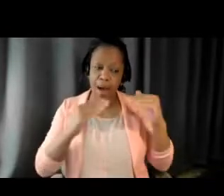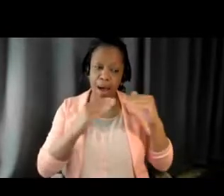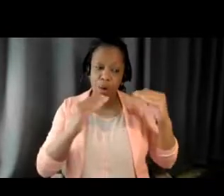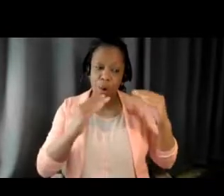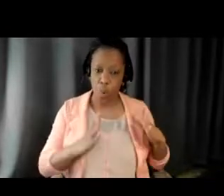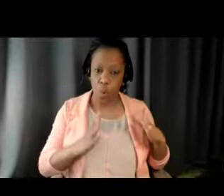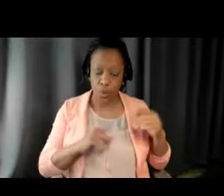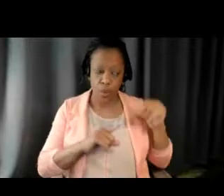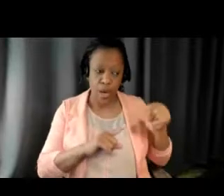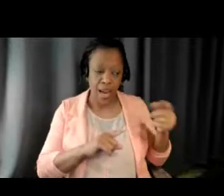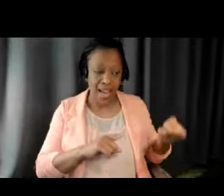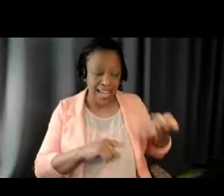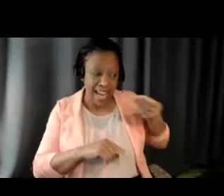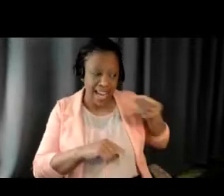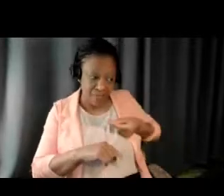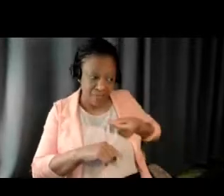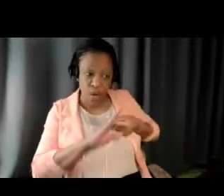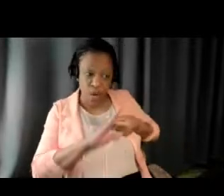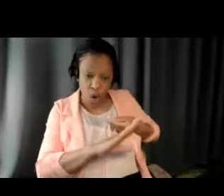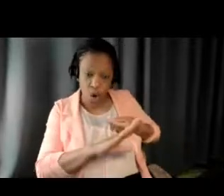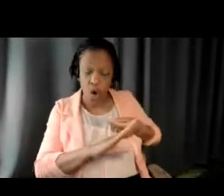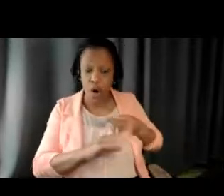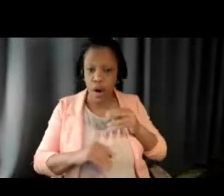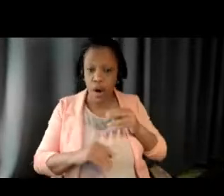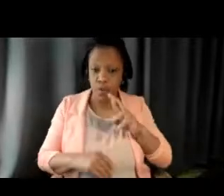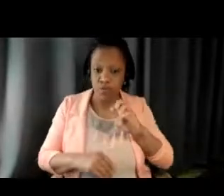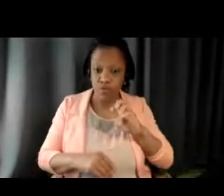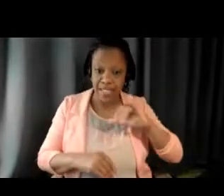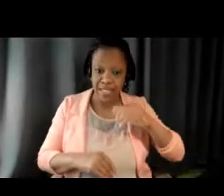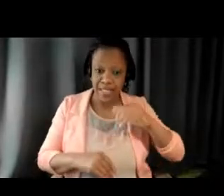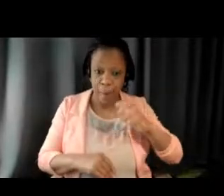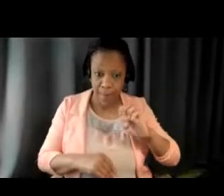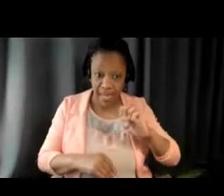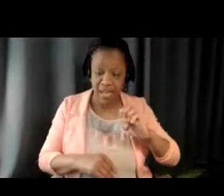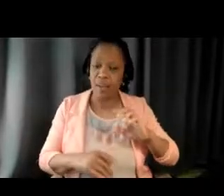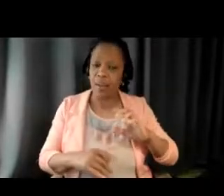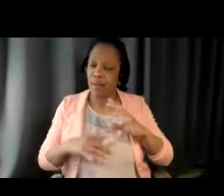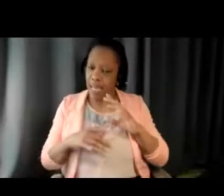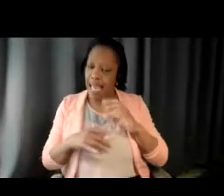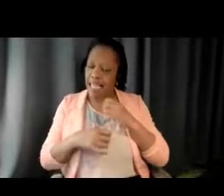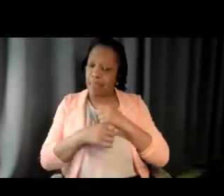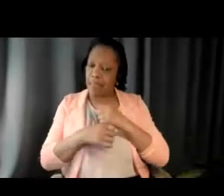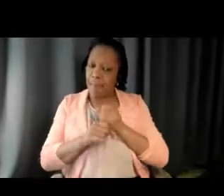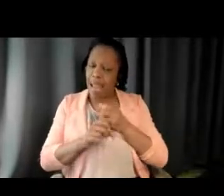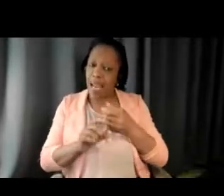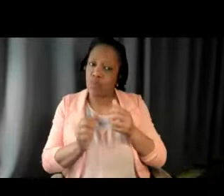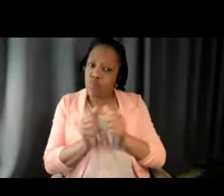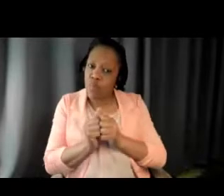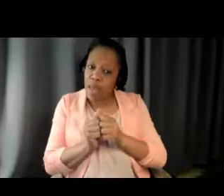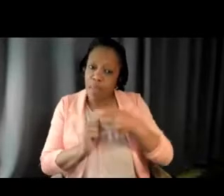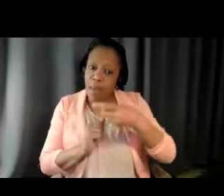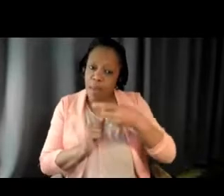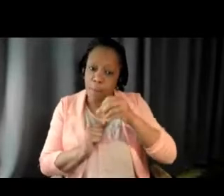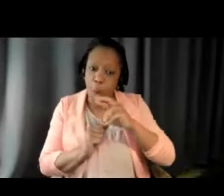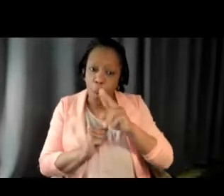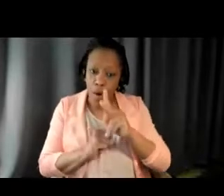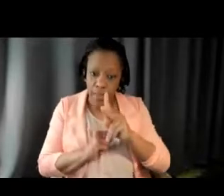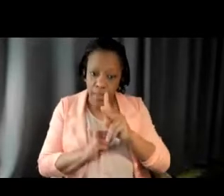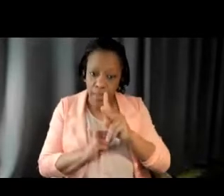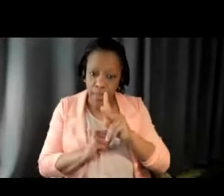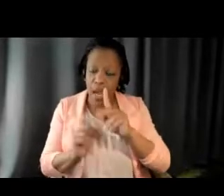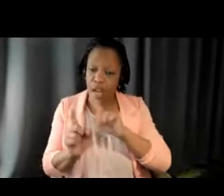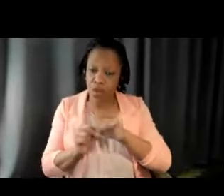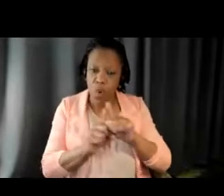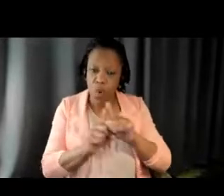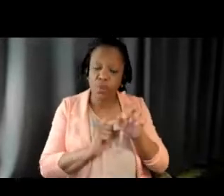recipe for rosa gandules, and it's normally made with pork, but it can be made with smoked turkey, just as